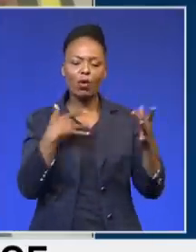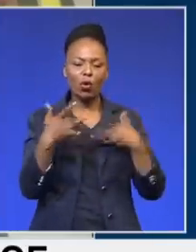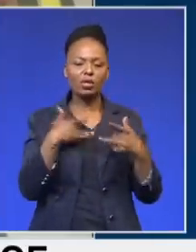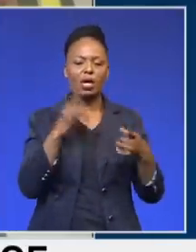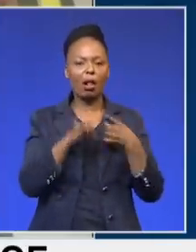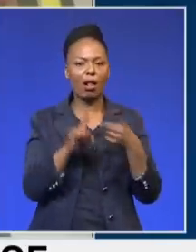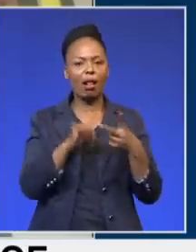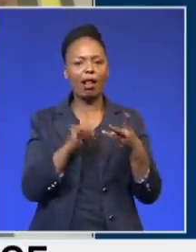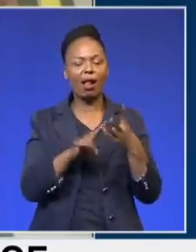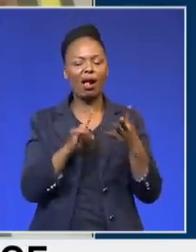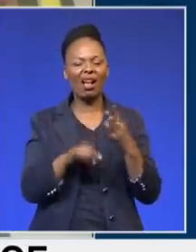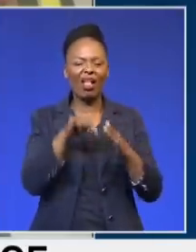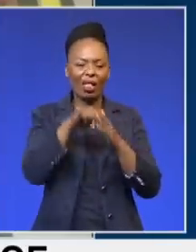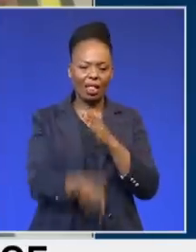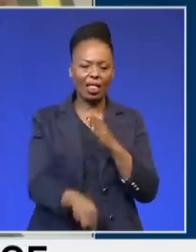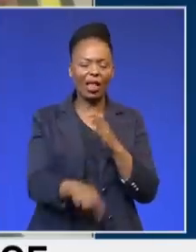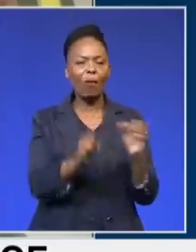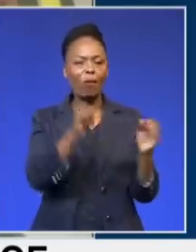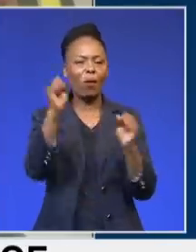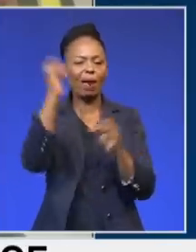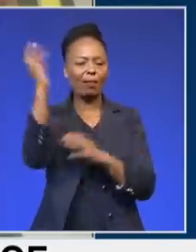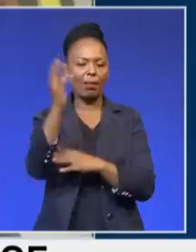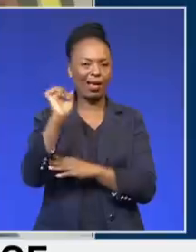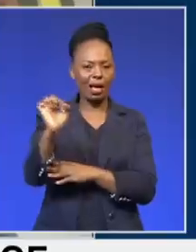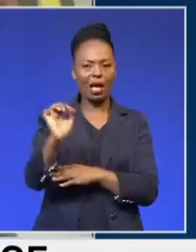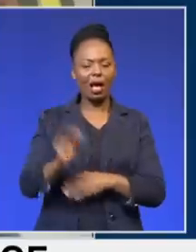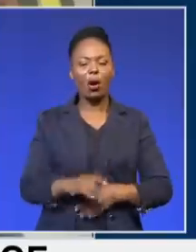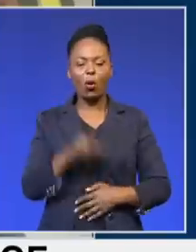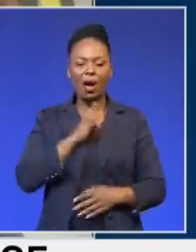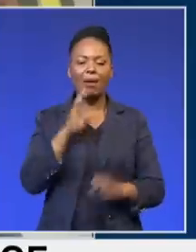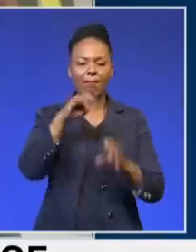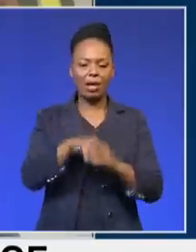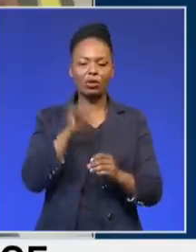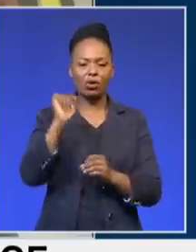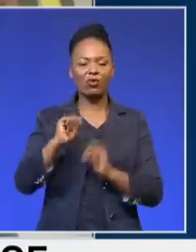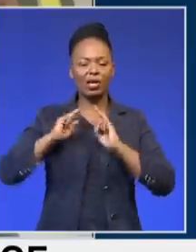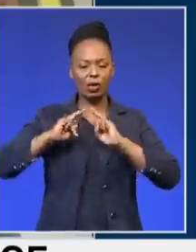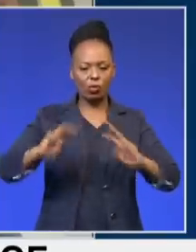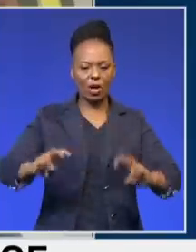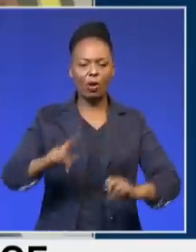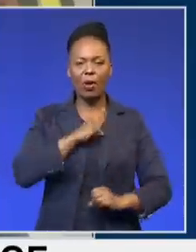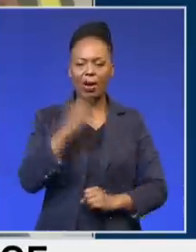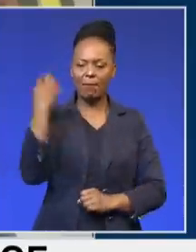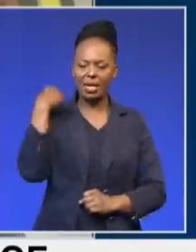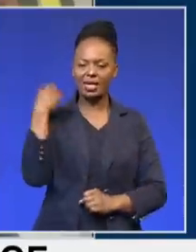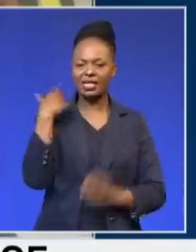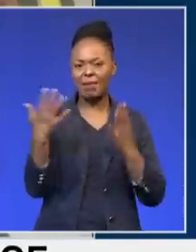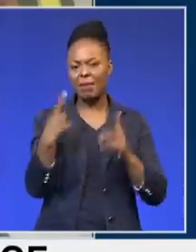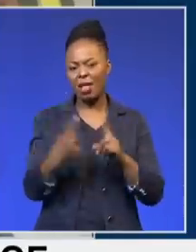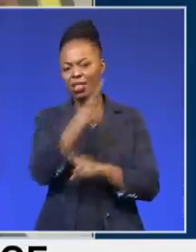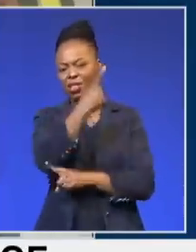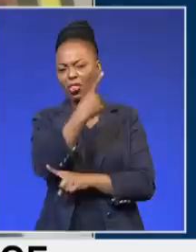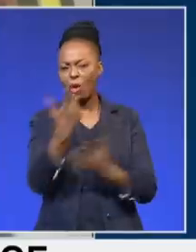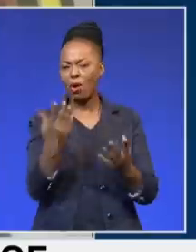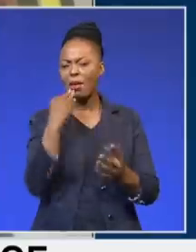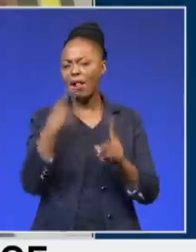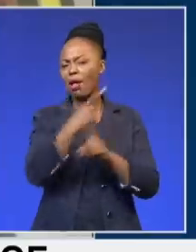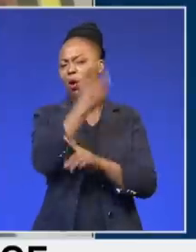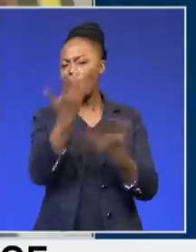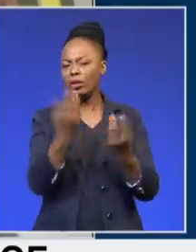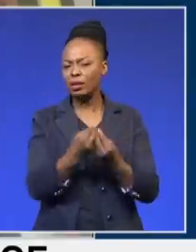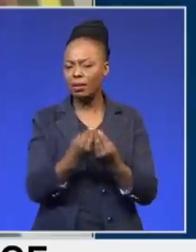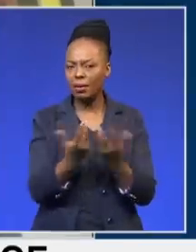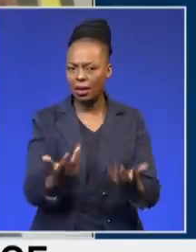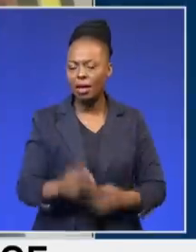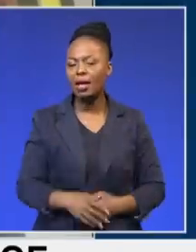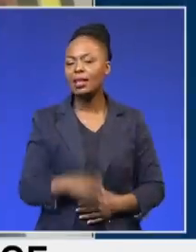to go into that statement because it's going to be part of the inquiry to say, was the minister misled? Whereas she said, we received a consignment, and that's where